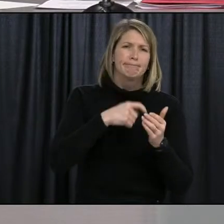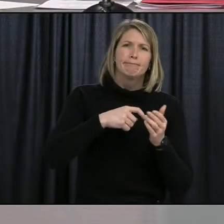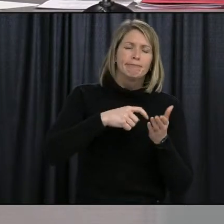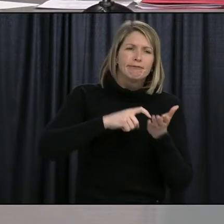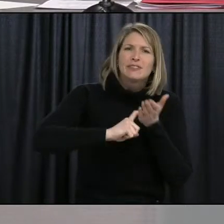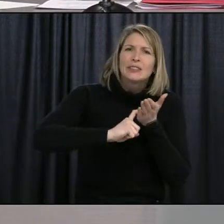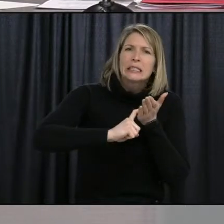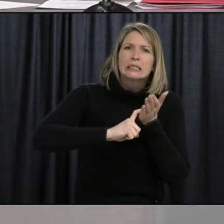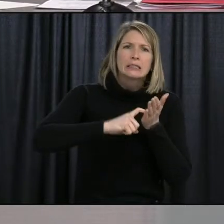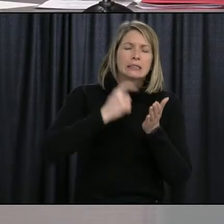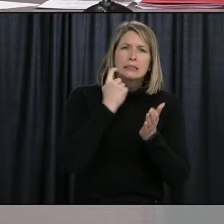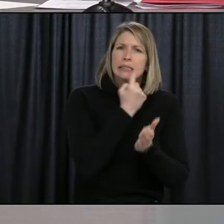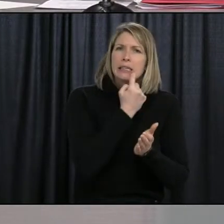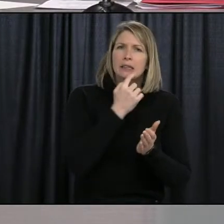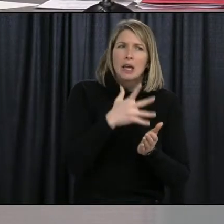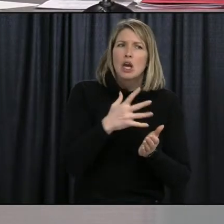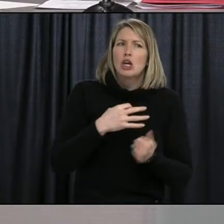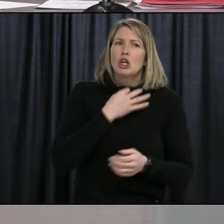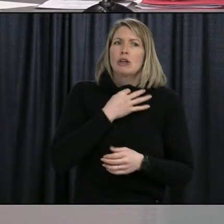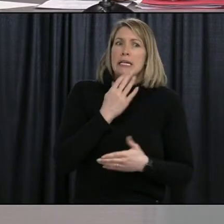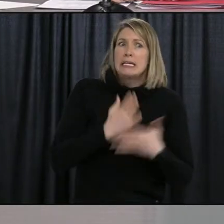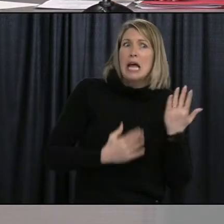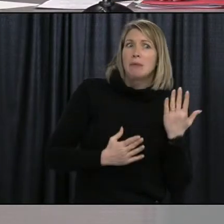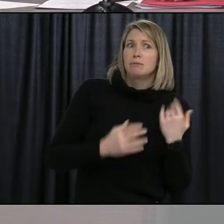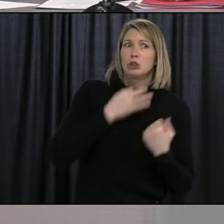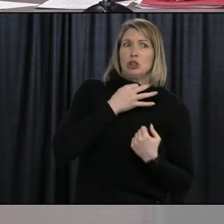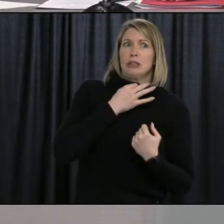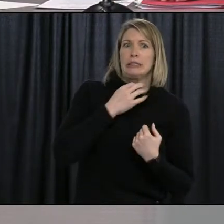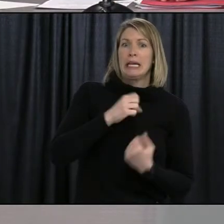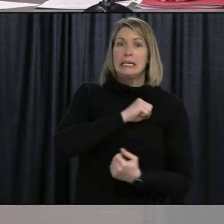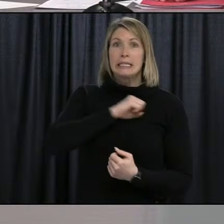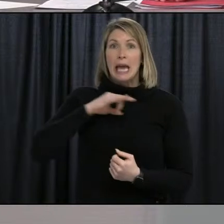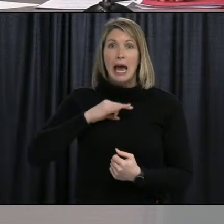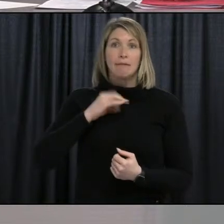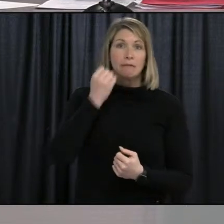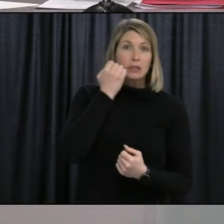when dentists and their staffs will be vaccinated.